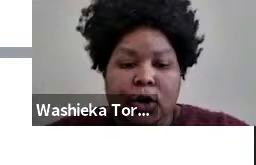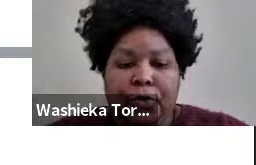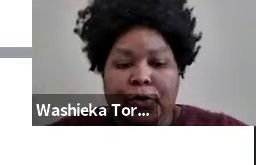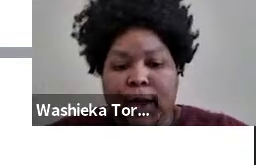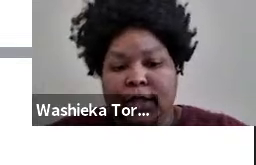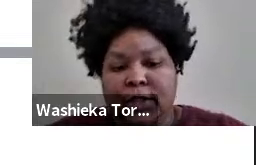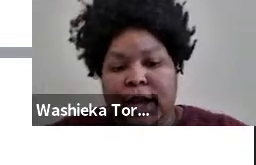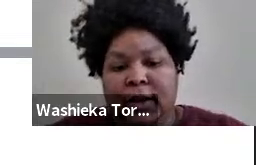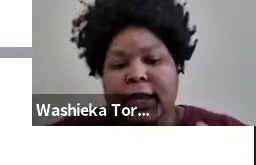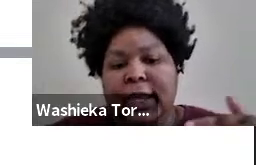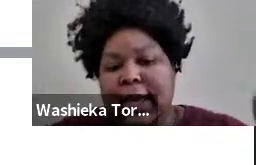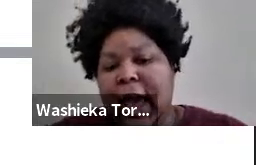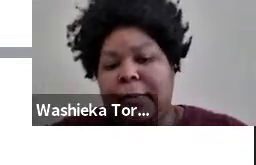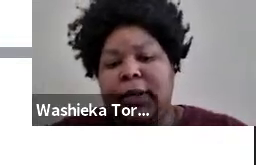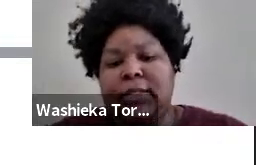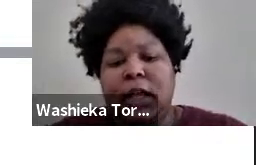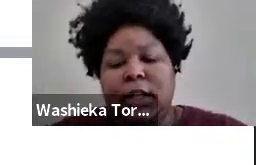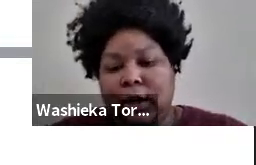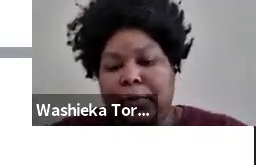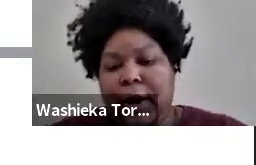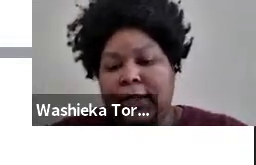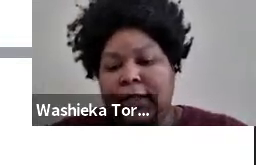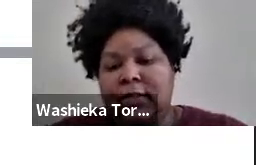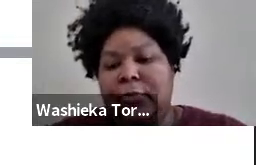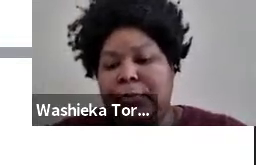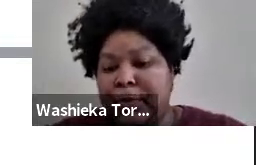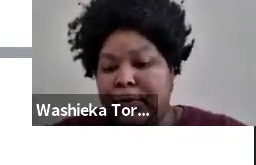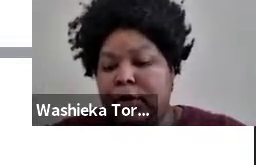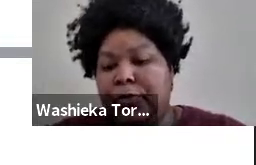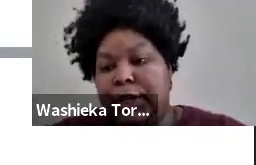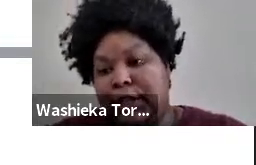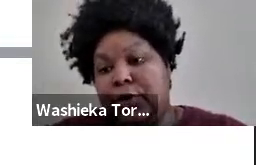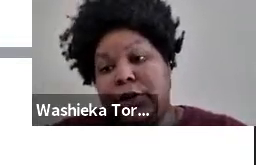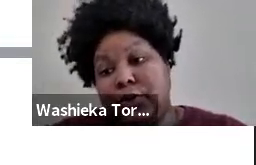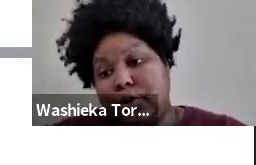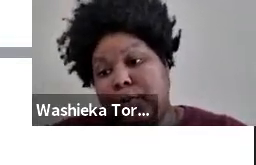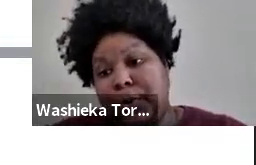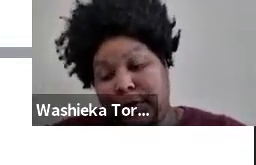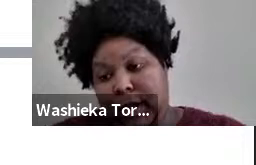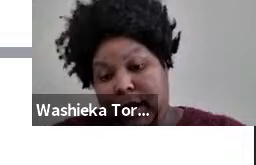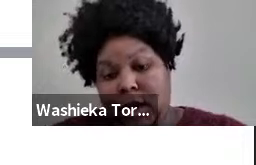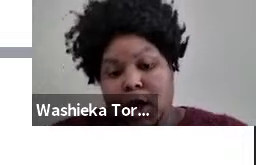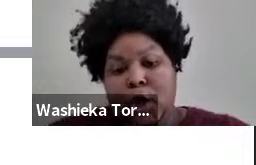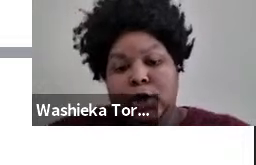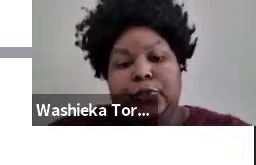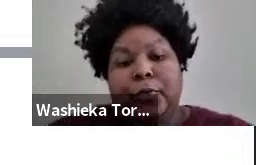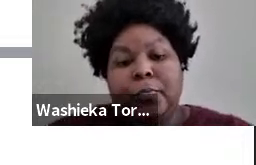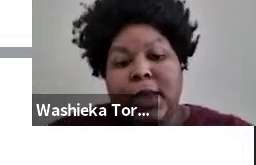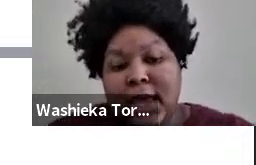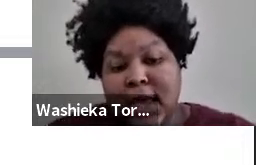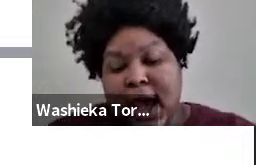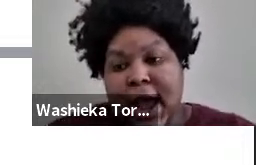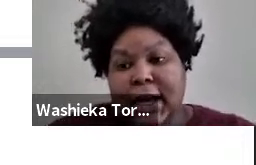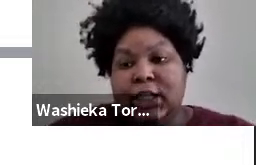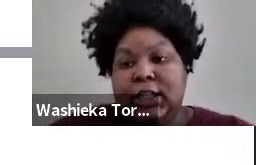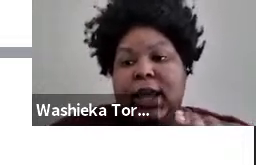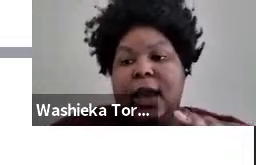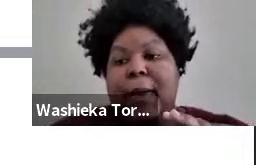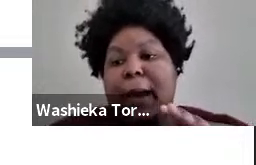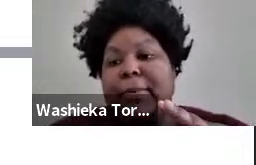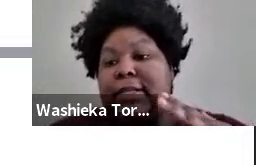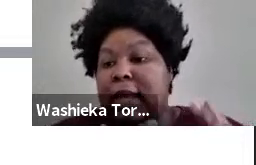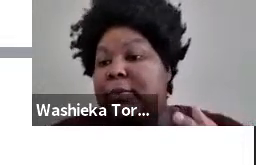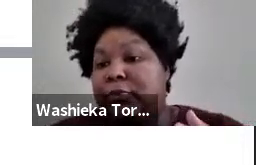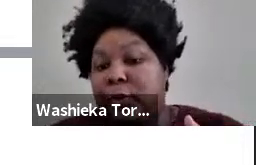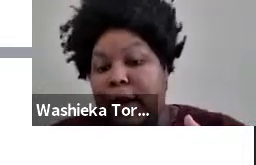And so foodways are kind of the eating habits, culinary practices of a people, a region, or historical period. So for me, I actually